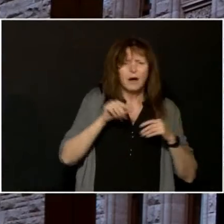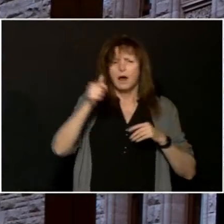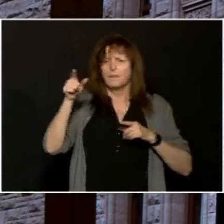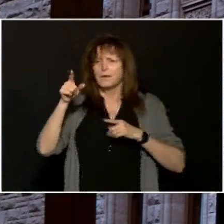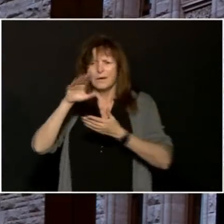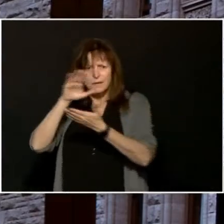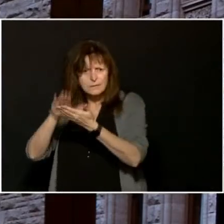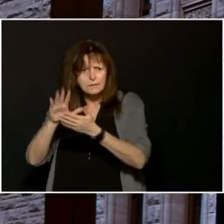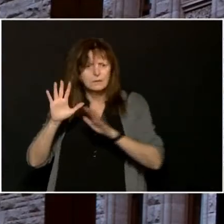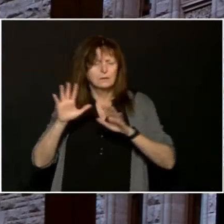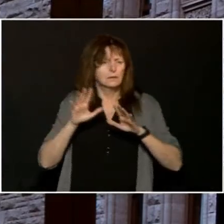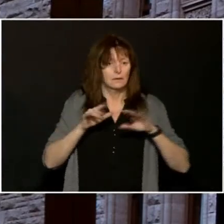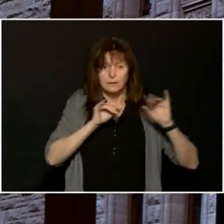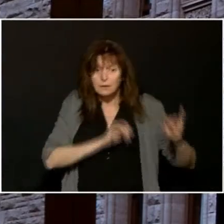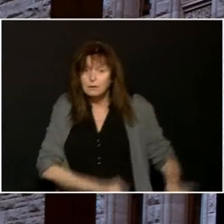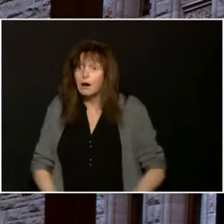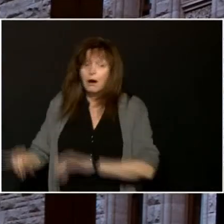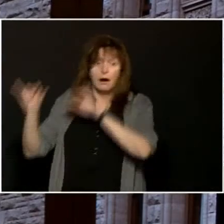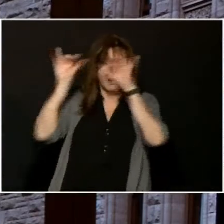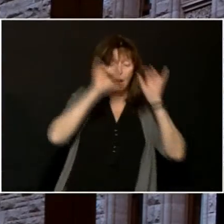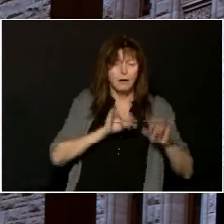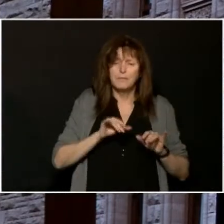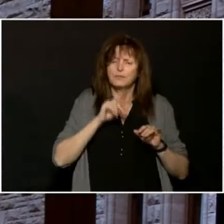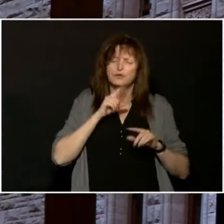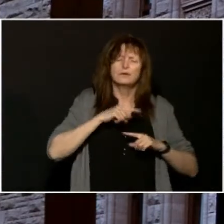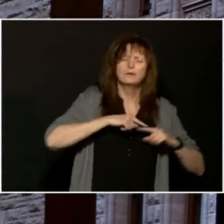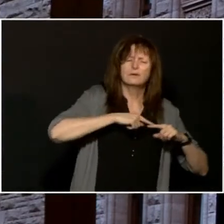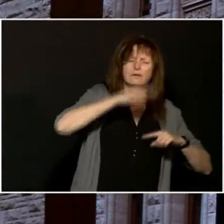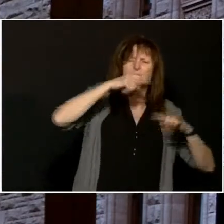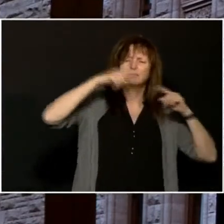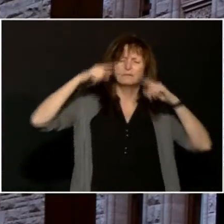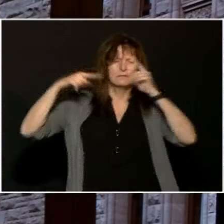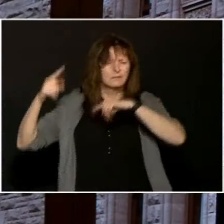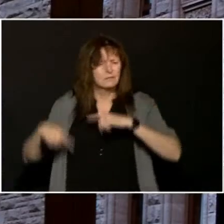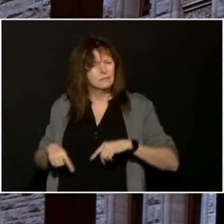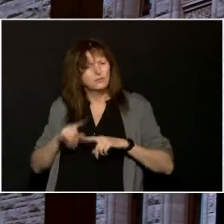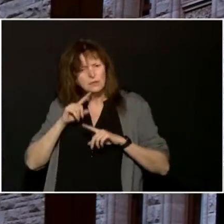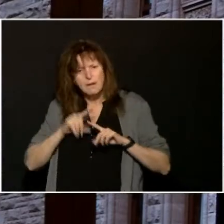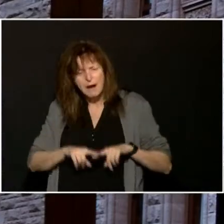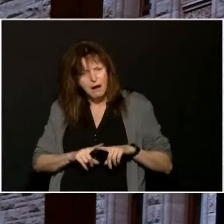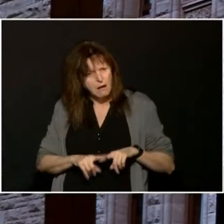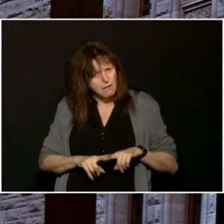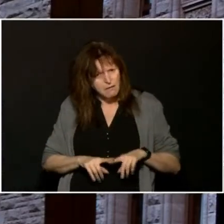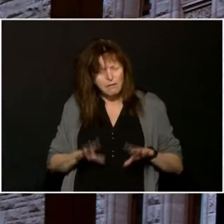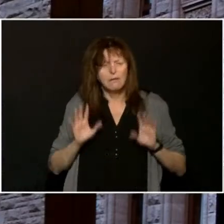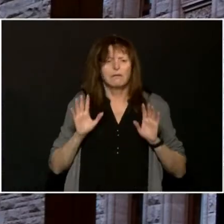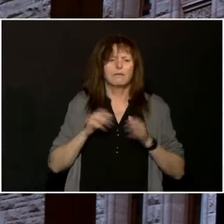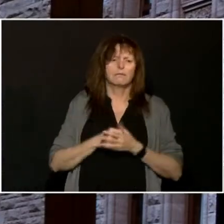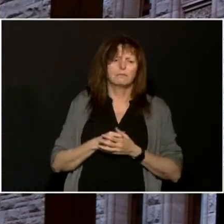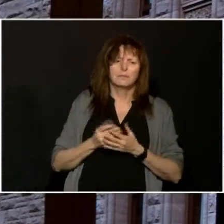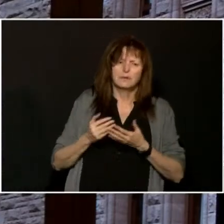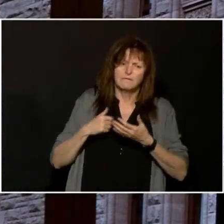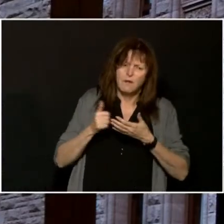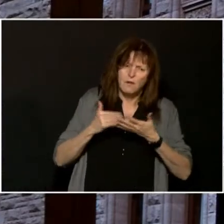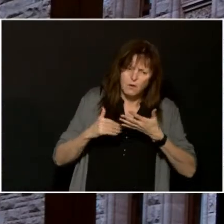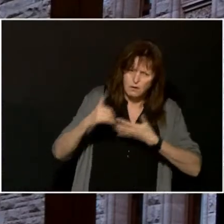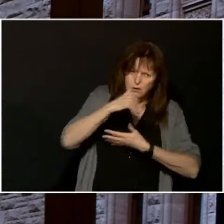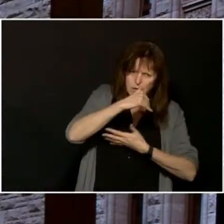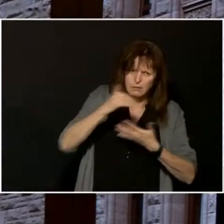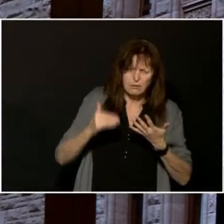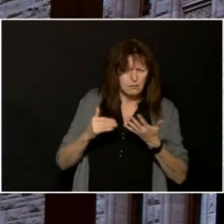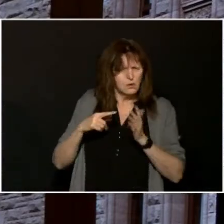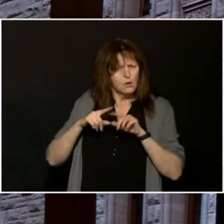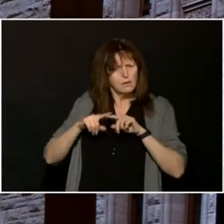we're wide open or we're fully closed. We've always used a gradation in opening there. So that's what I think Dr. Brown was referring